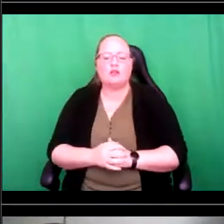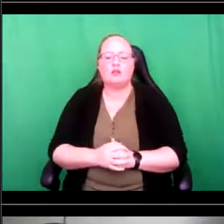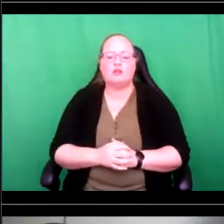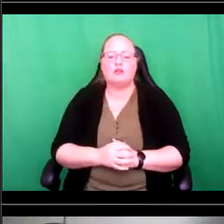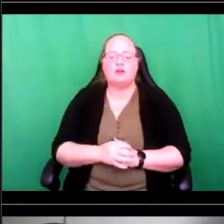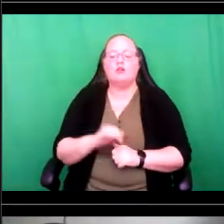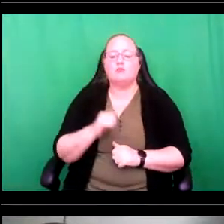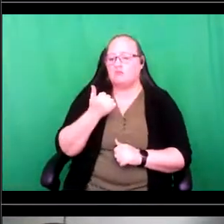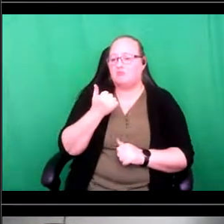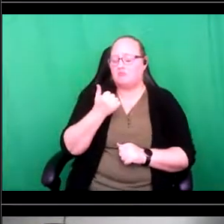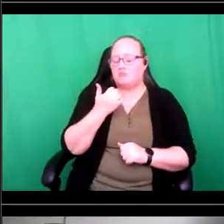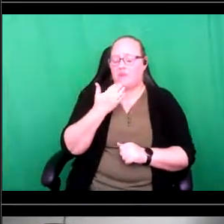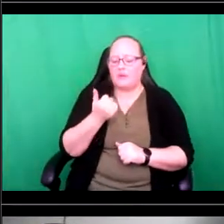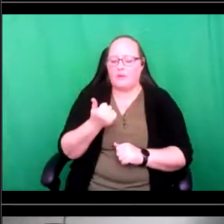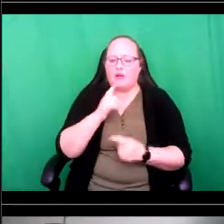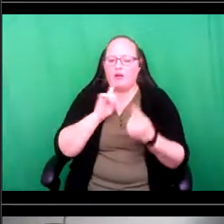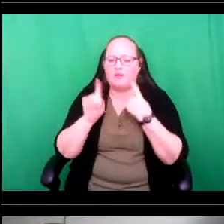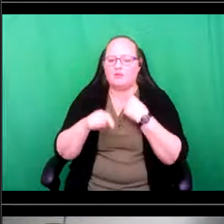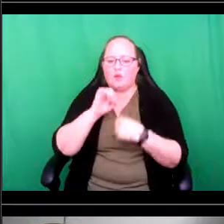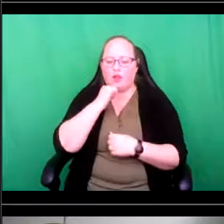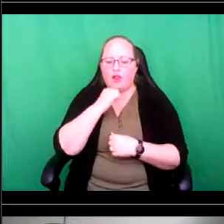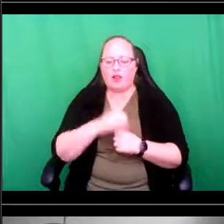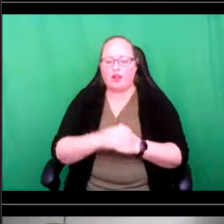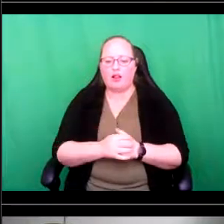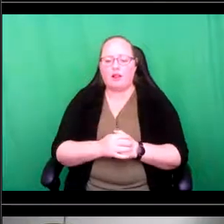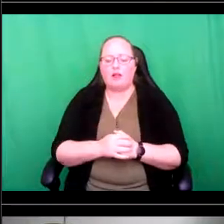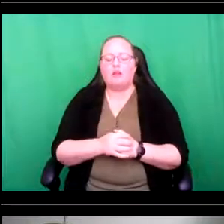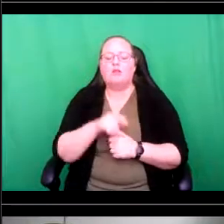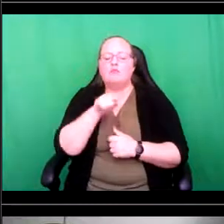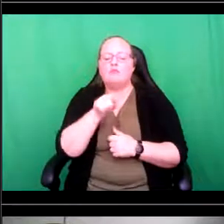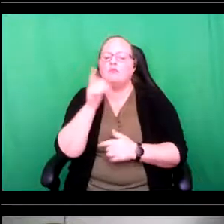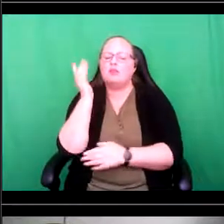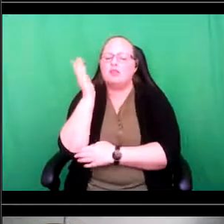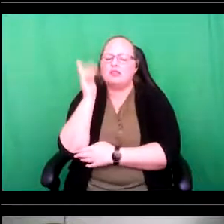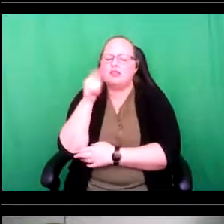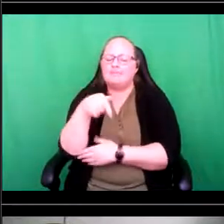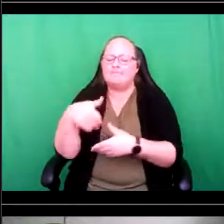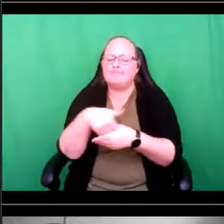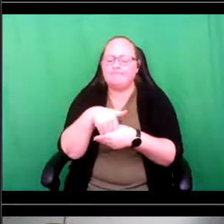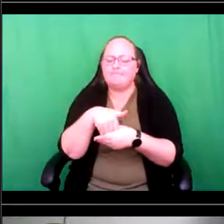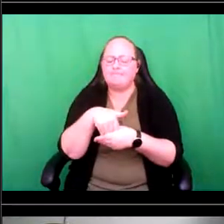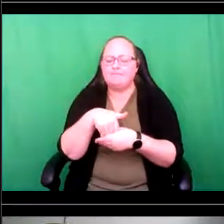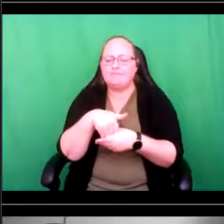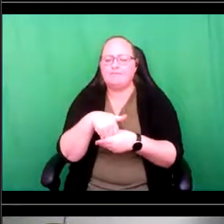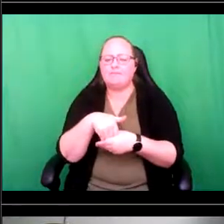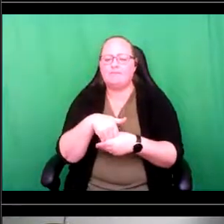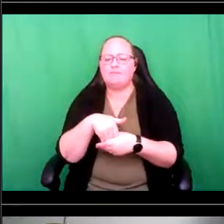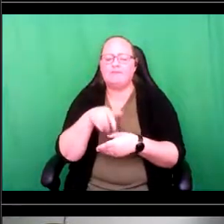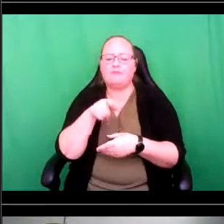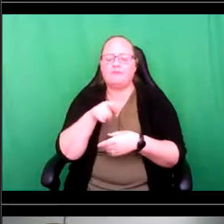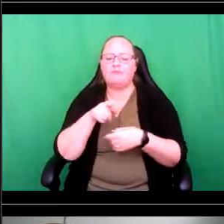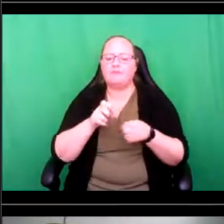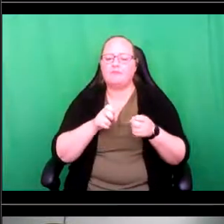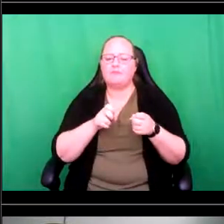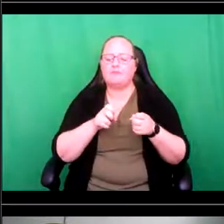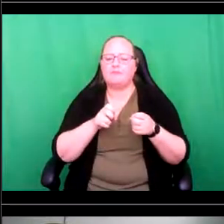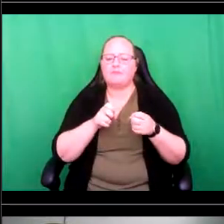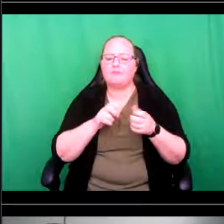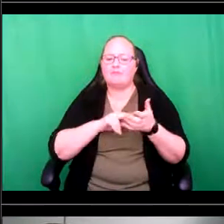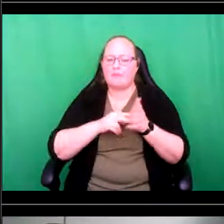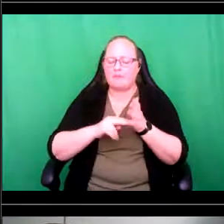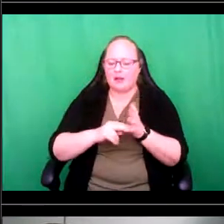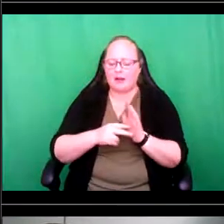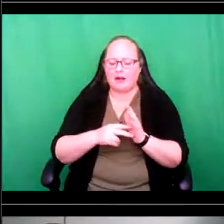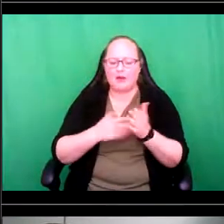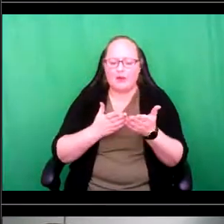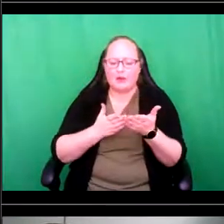pick that up. As the presentation said, obviously, you know, we're submitting the scheme through the development consent